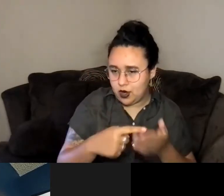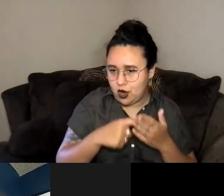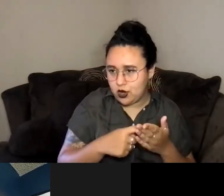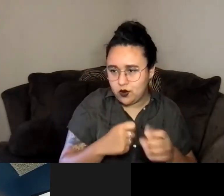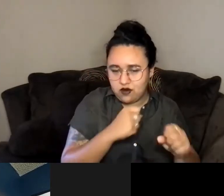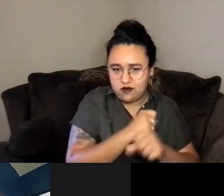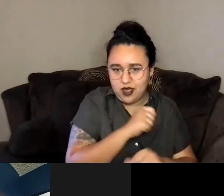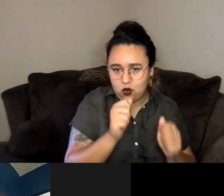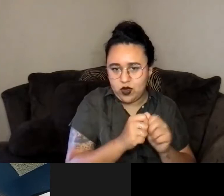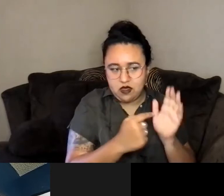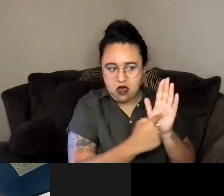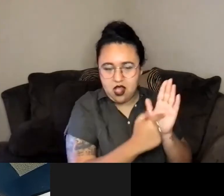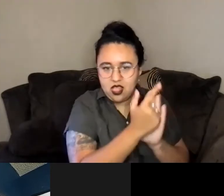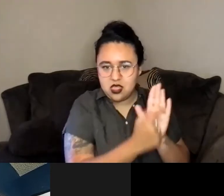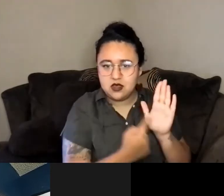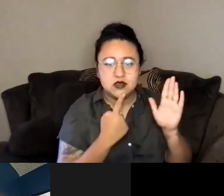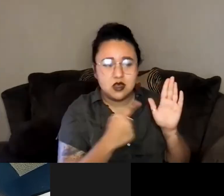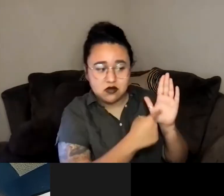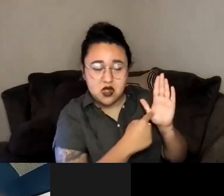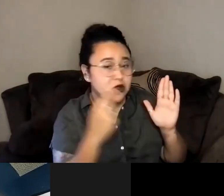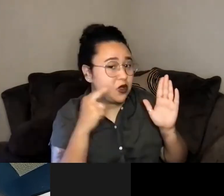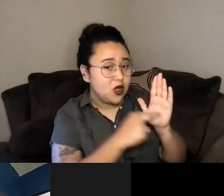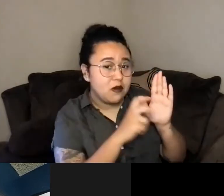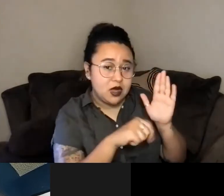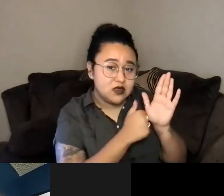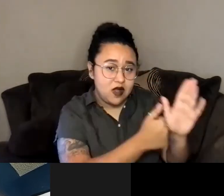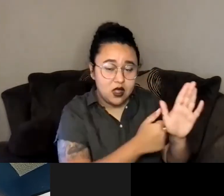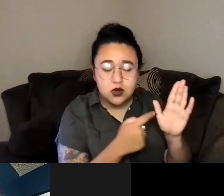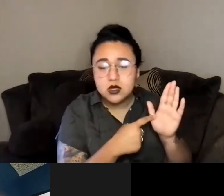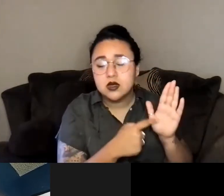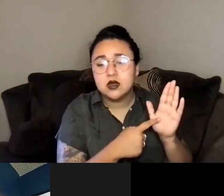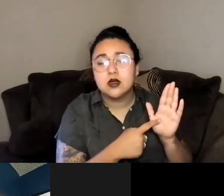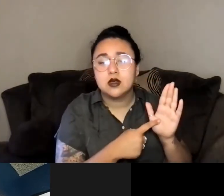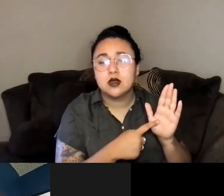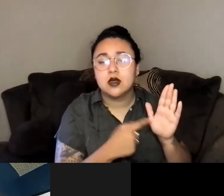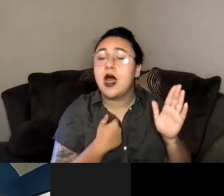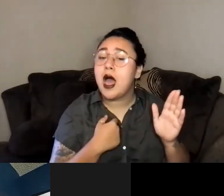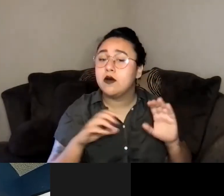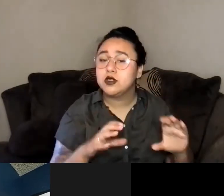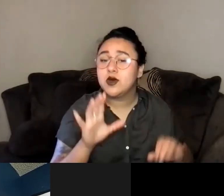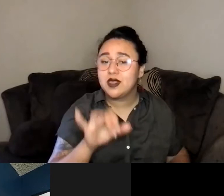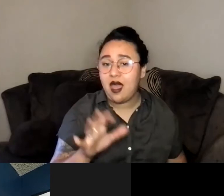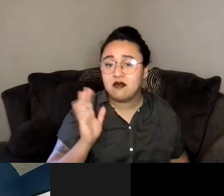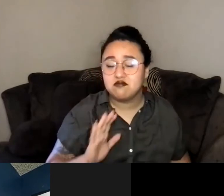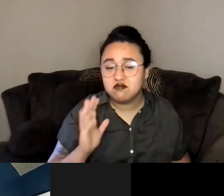for, but it's not. It's like in my when I was doing this,